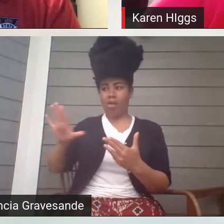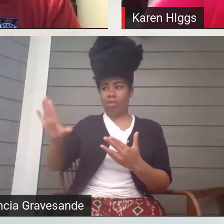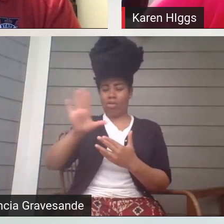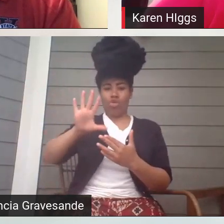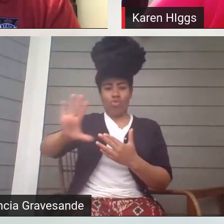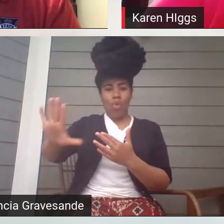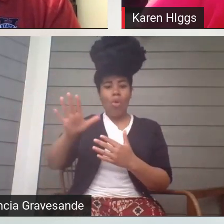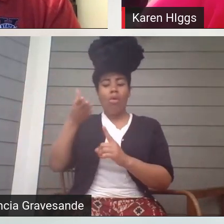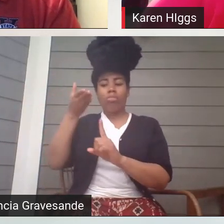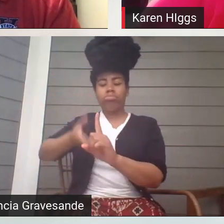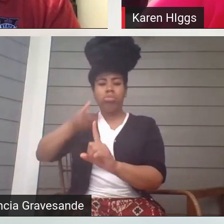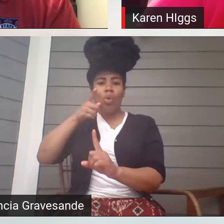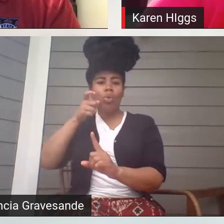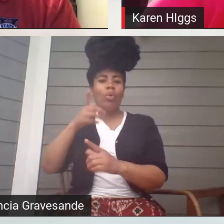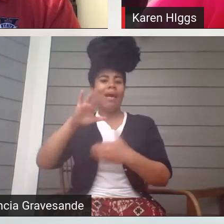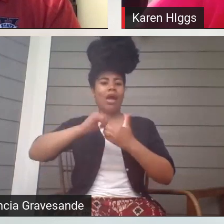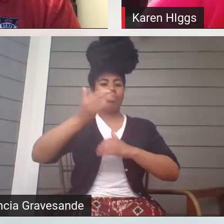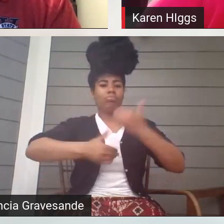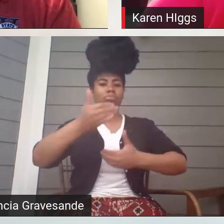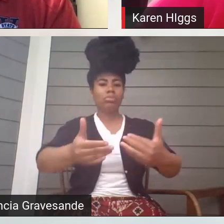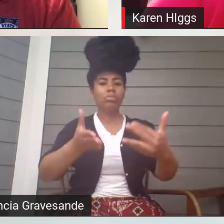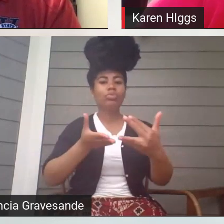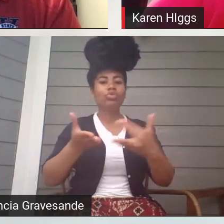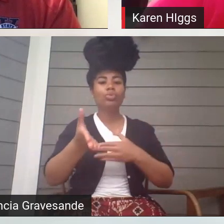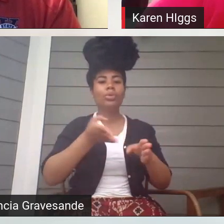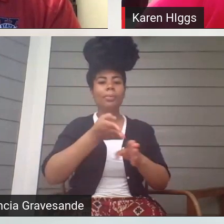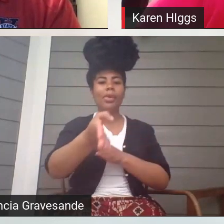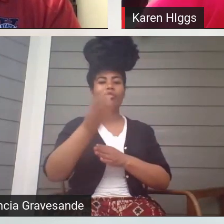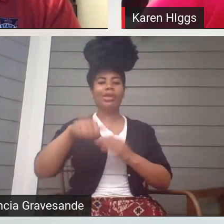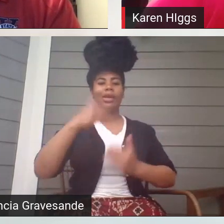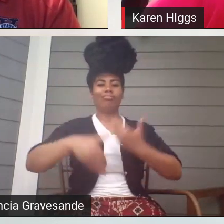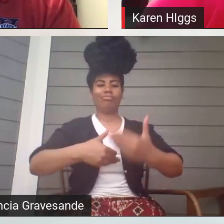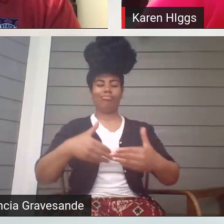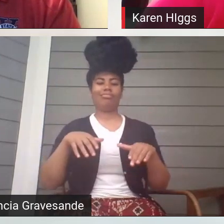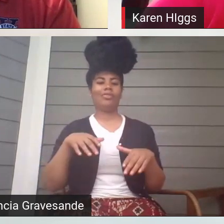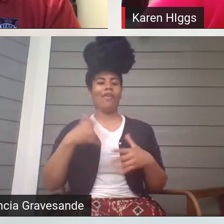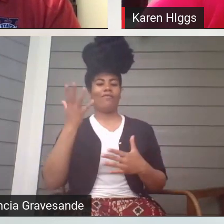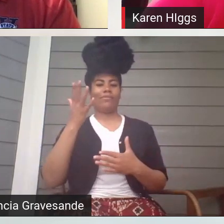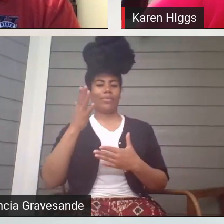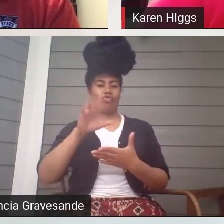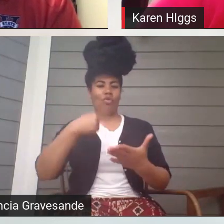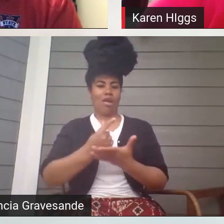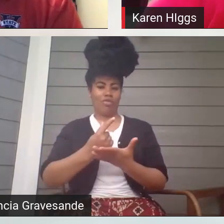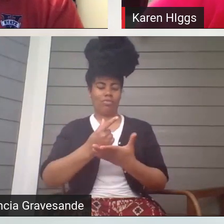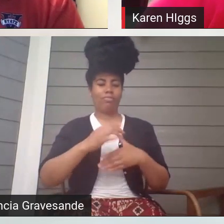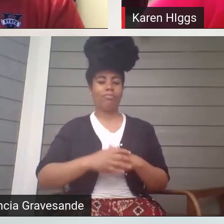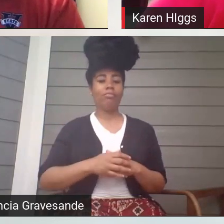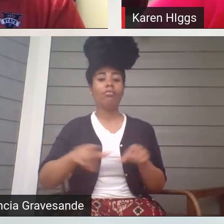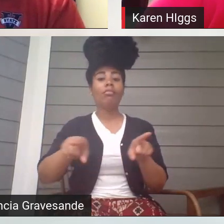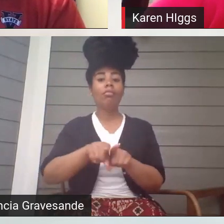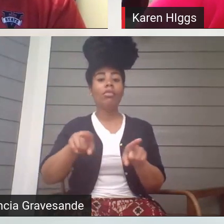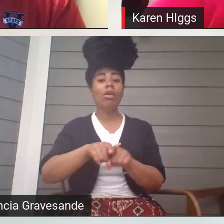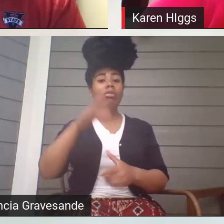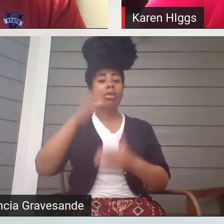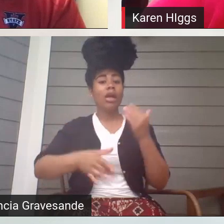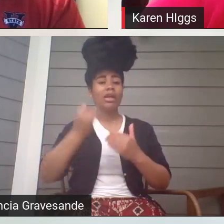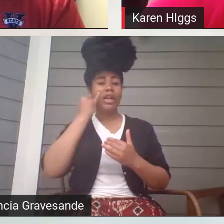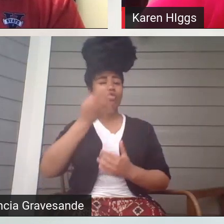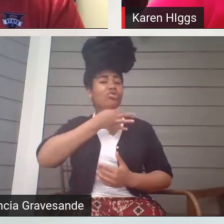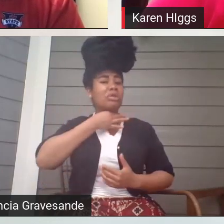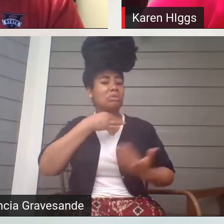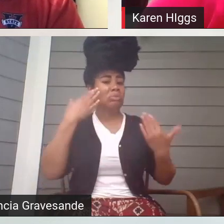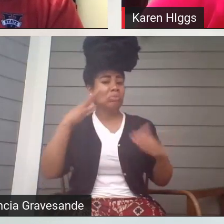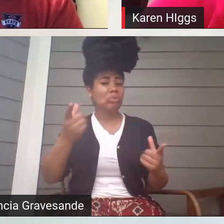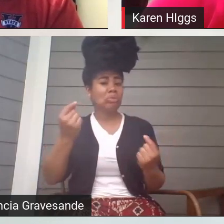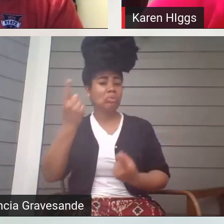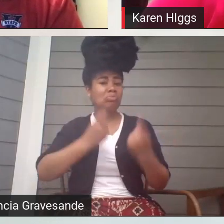can progress through their major to get through in a timely manner. The last thing you need to know is if you have questions about your schedule, reach out directly